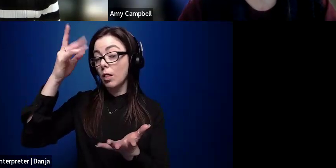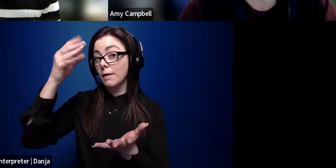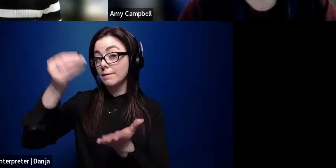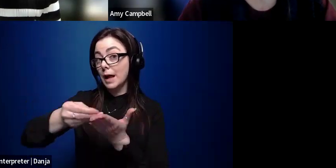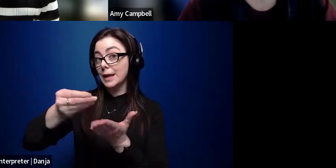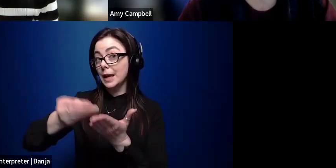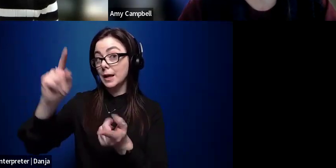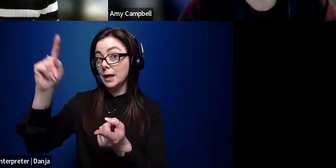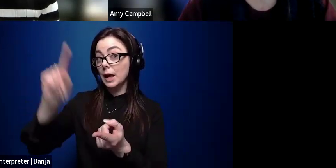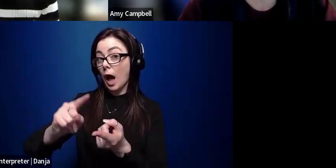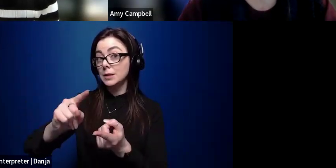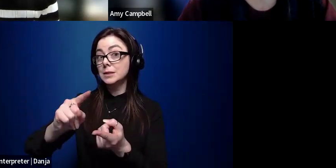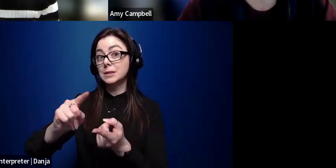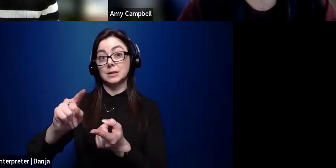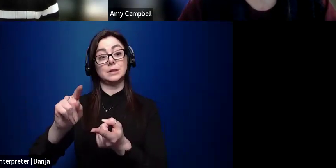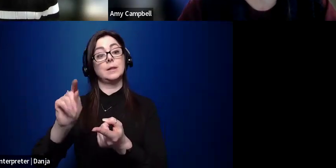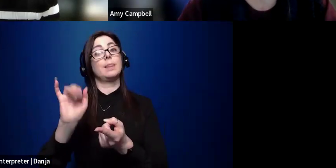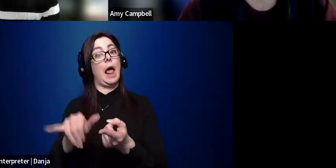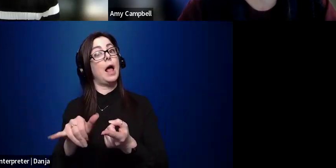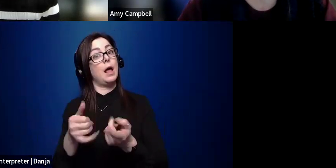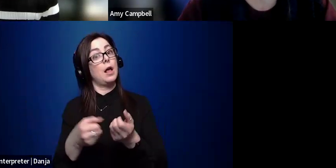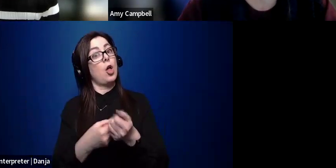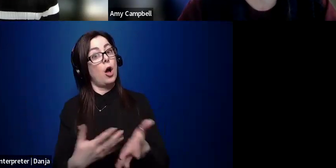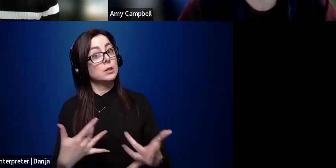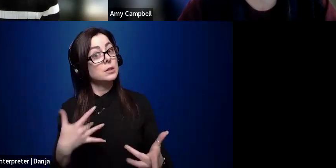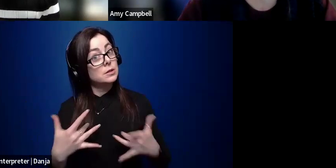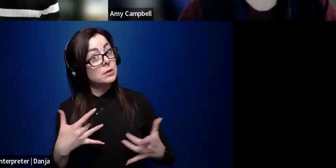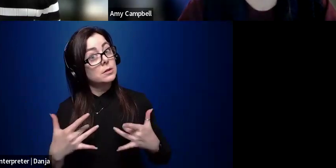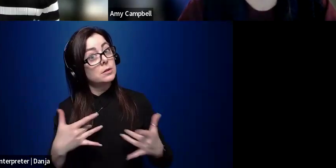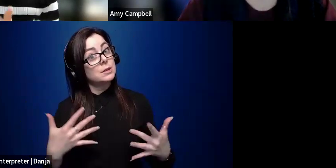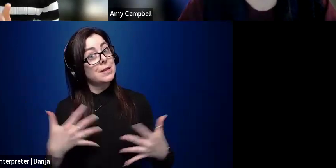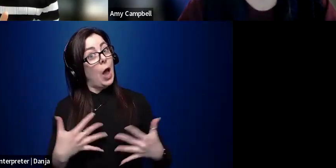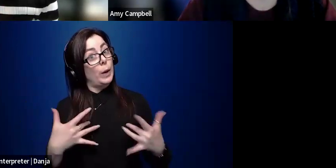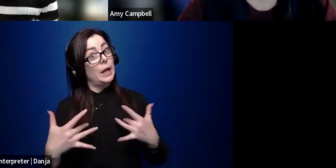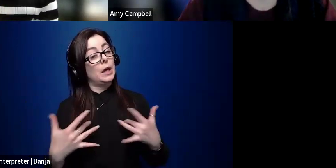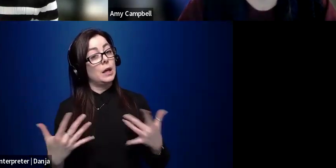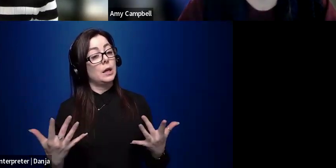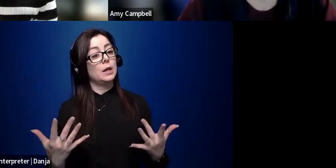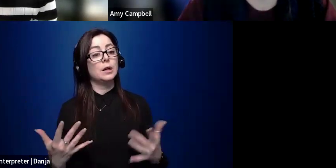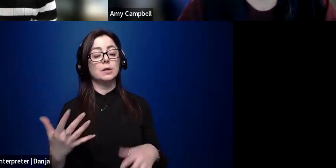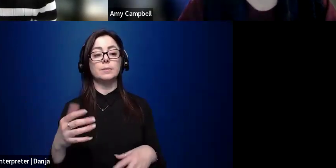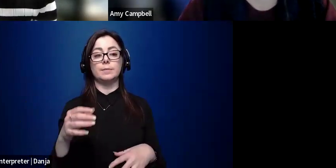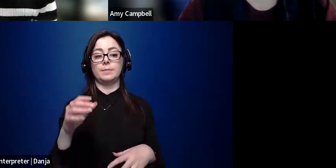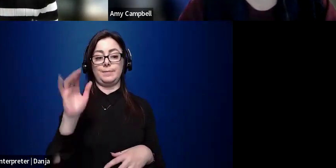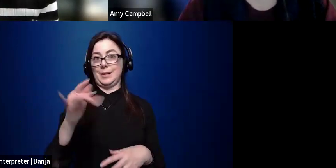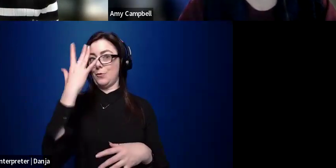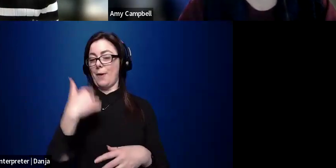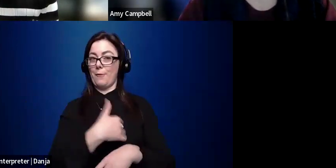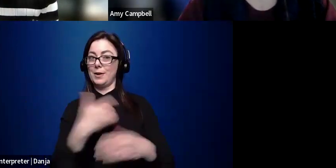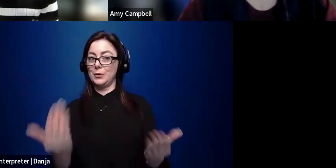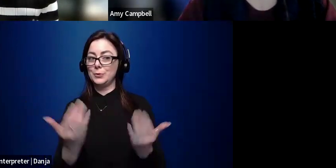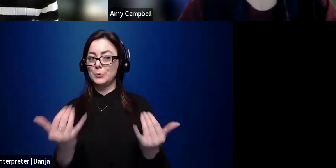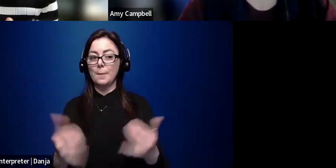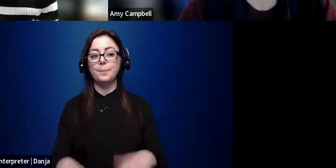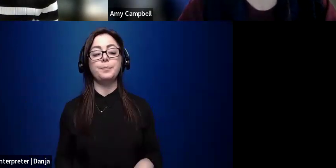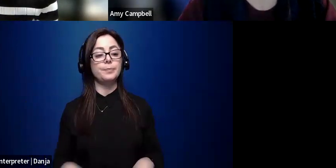to get a little scary. And so that's why we're here today. And the way that those percentages come and go is